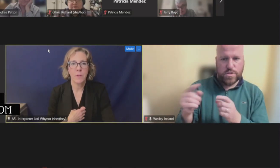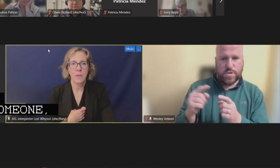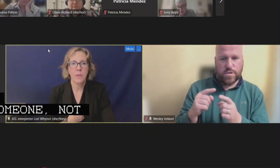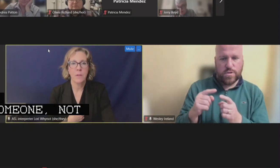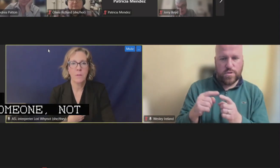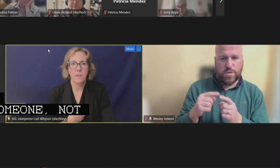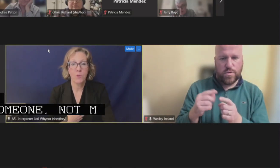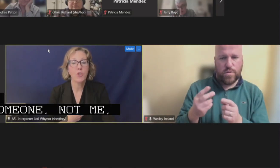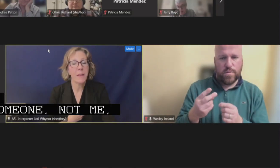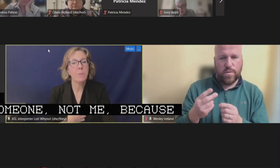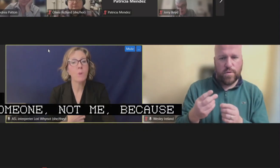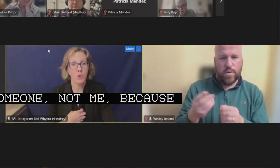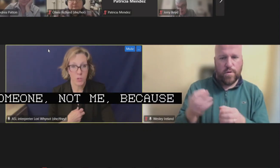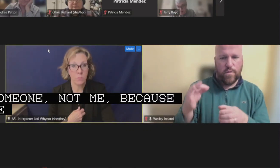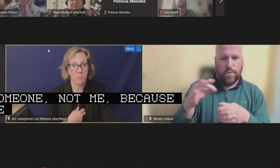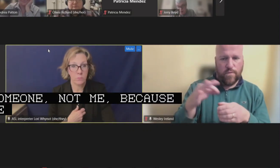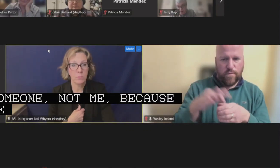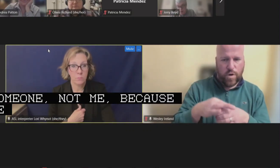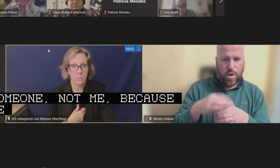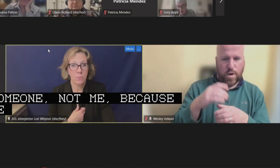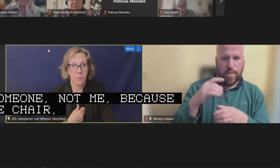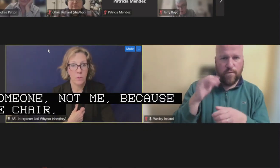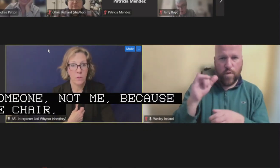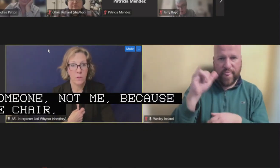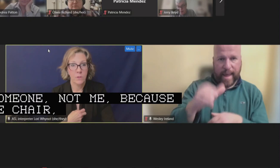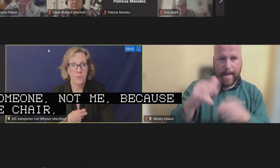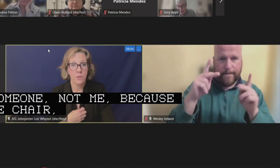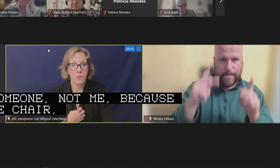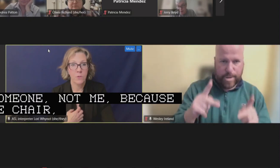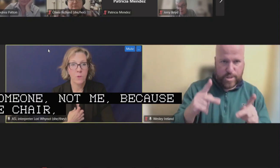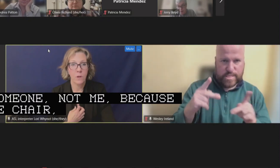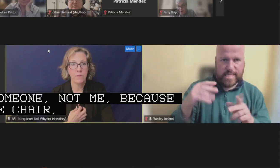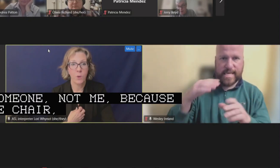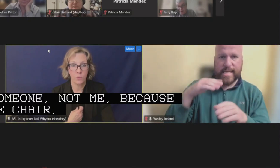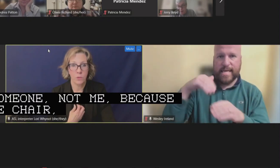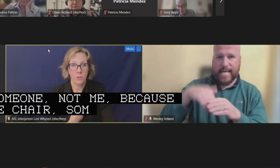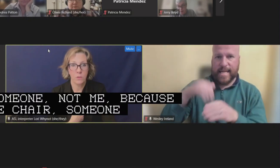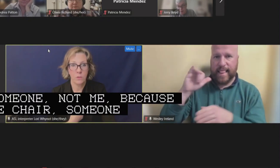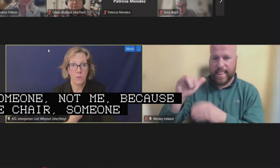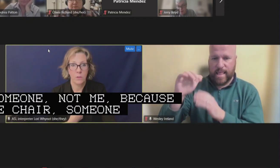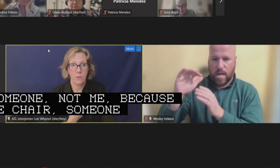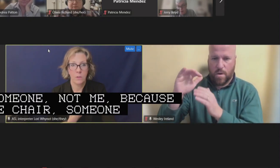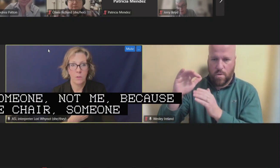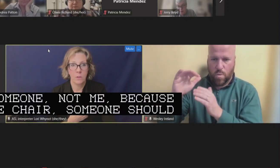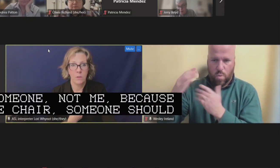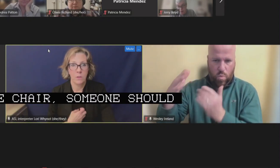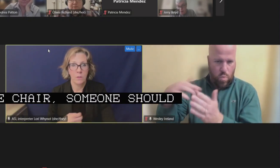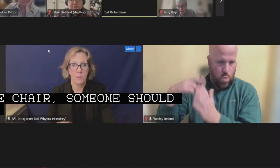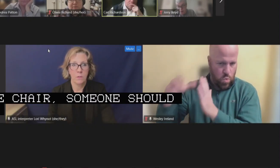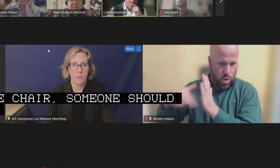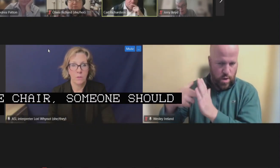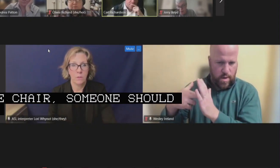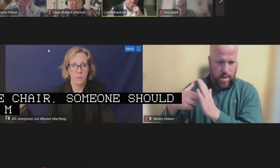should make a motion to vote